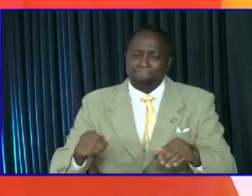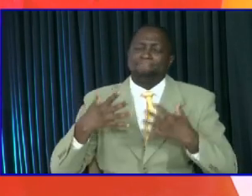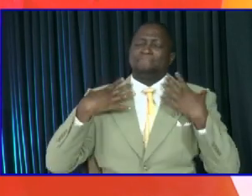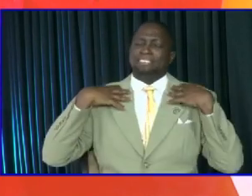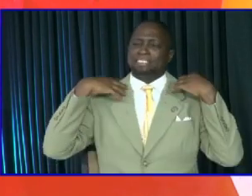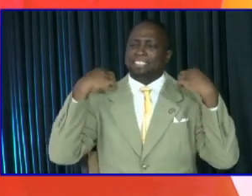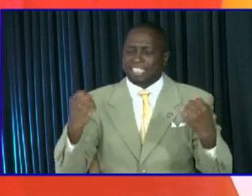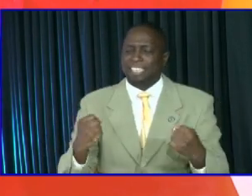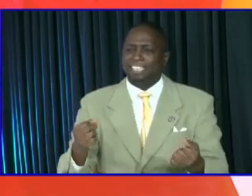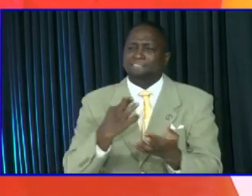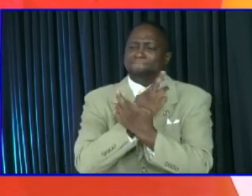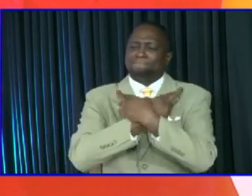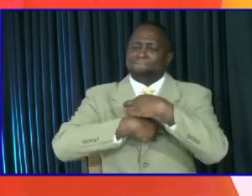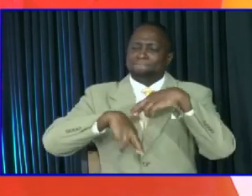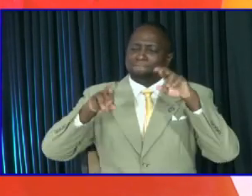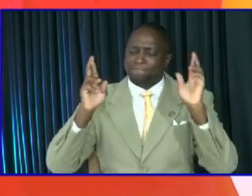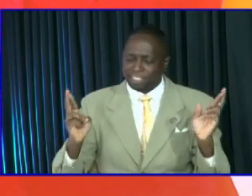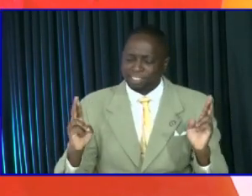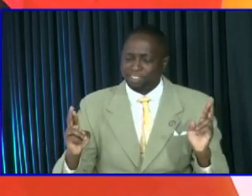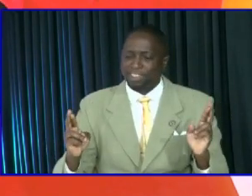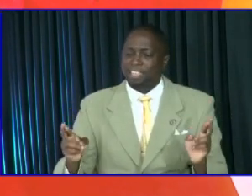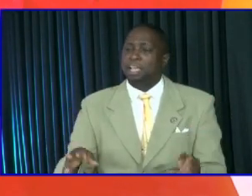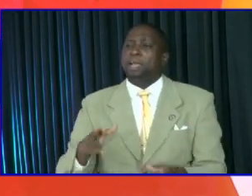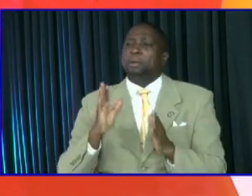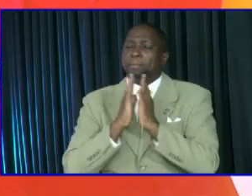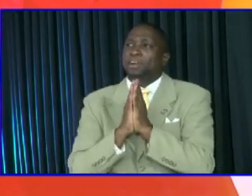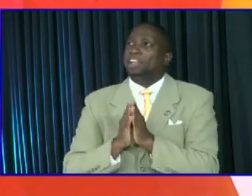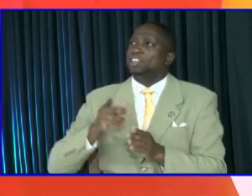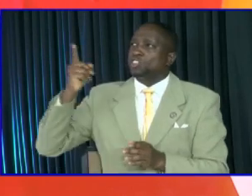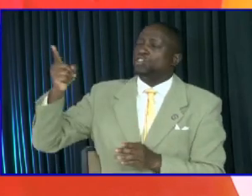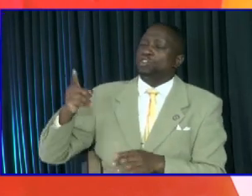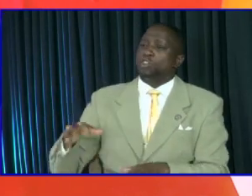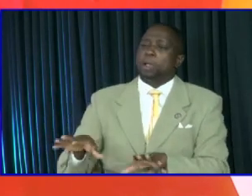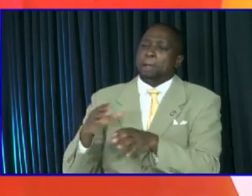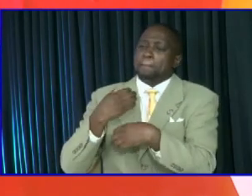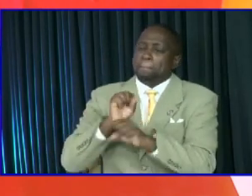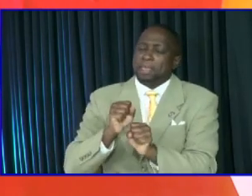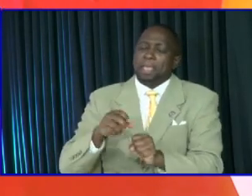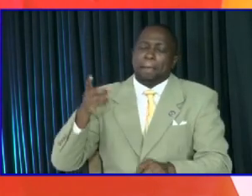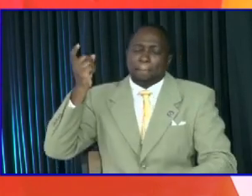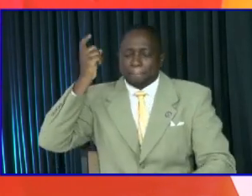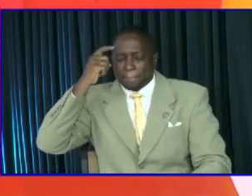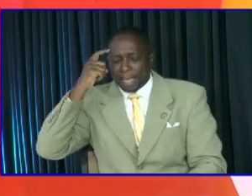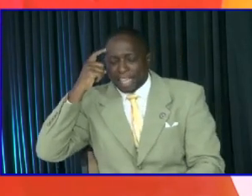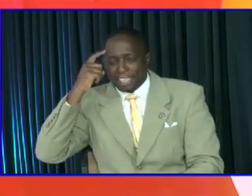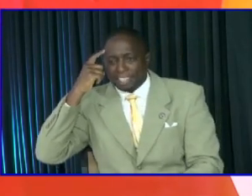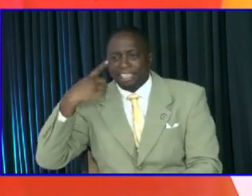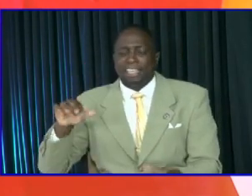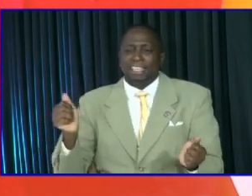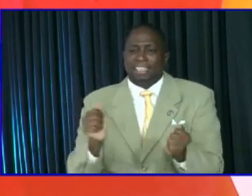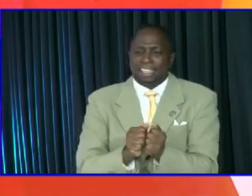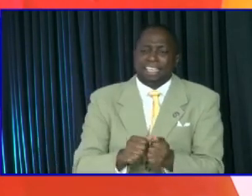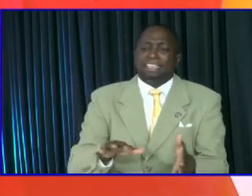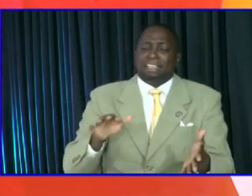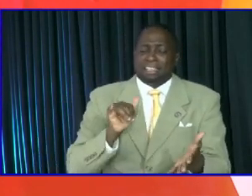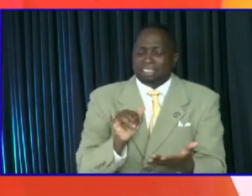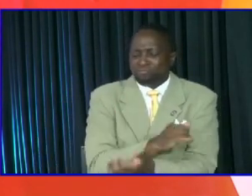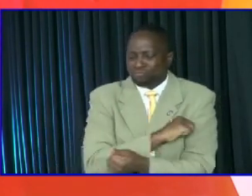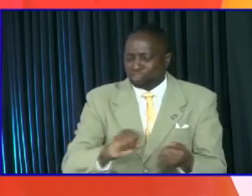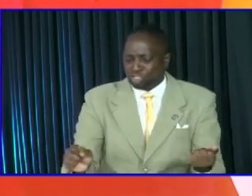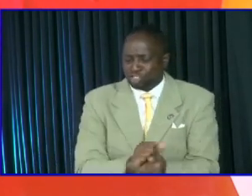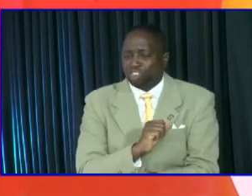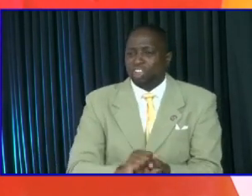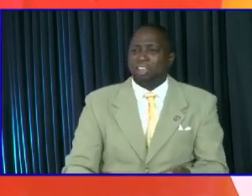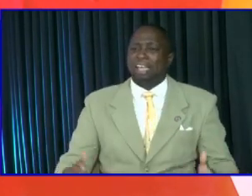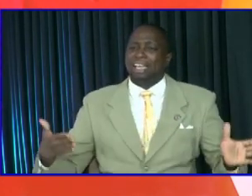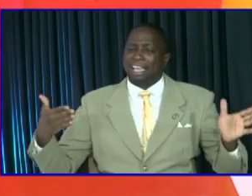restoration. We pray, God, that you'll put minds that have gone back put them back together. Put minds that